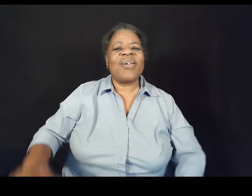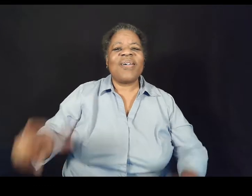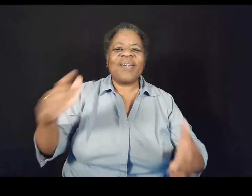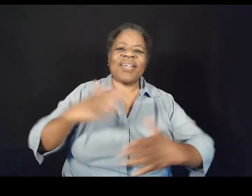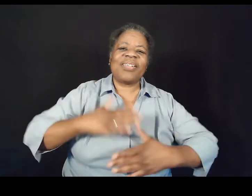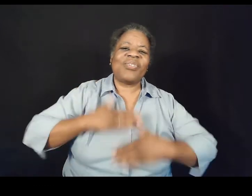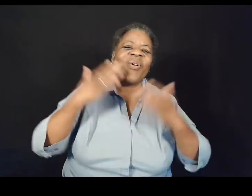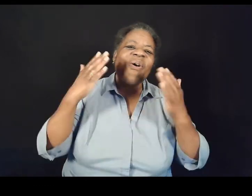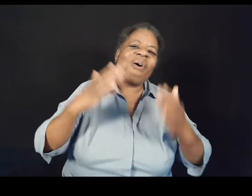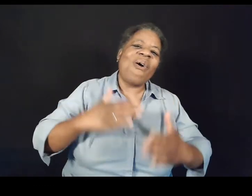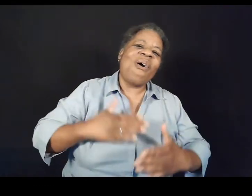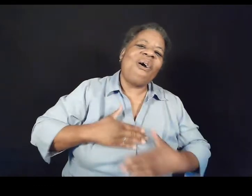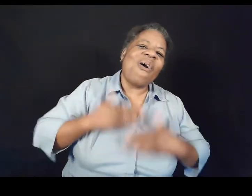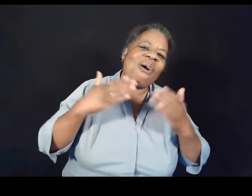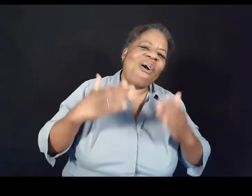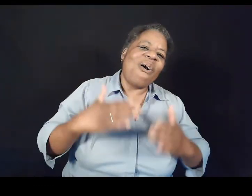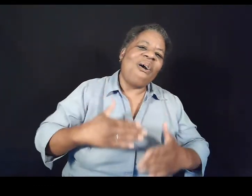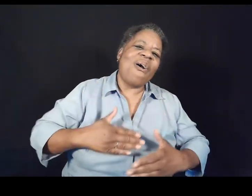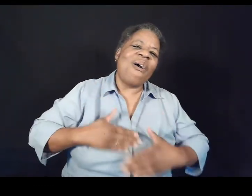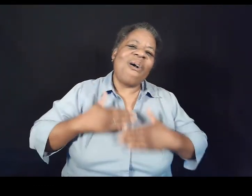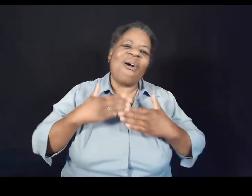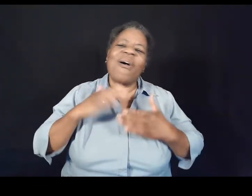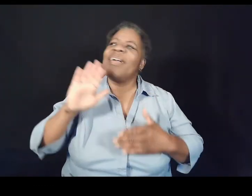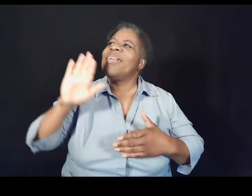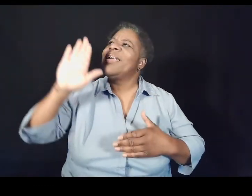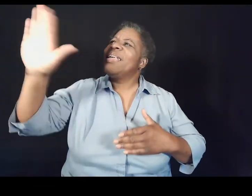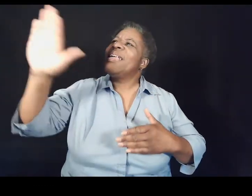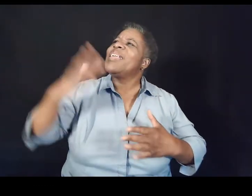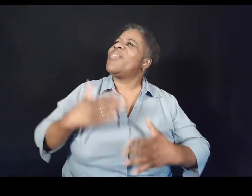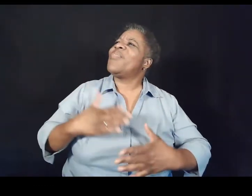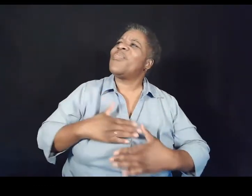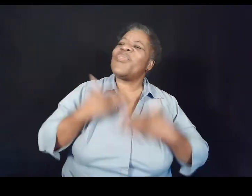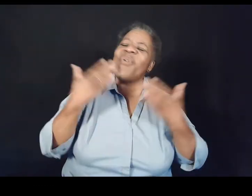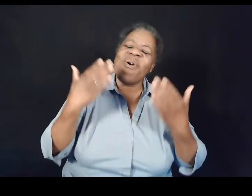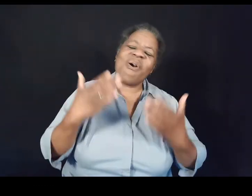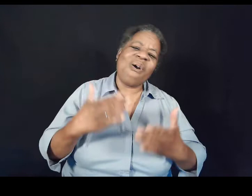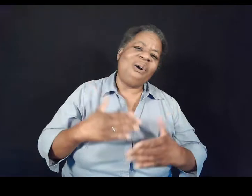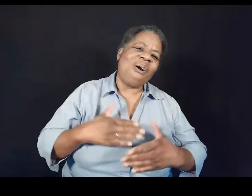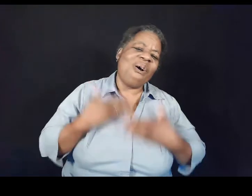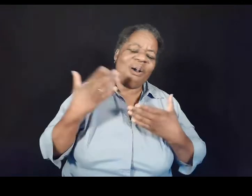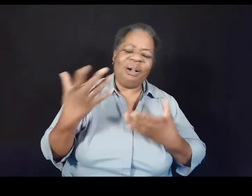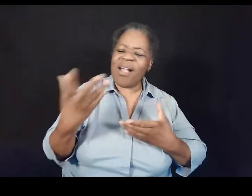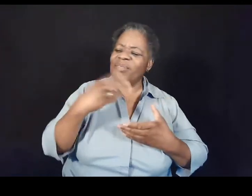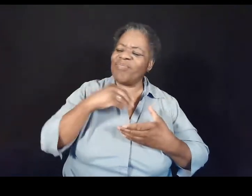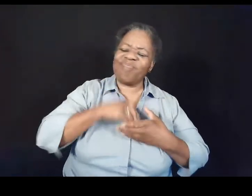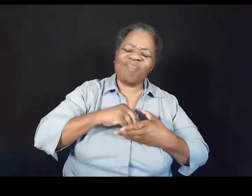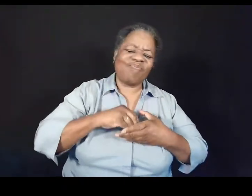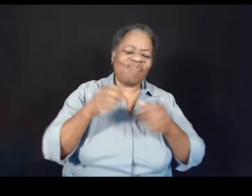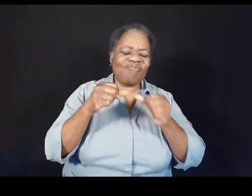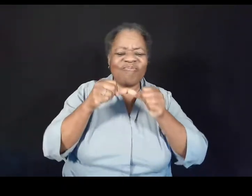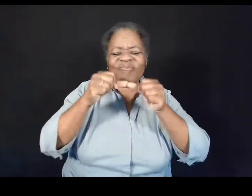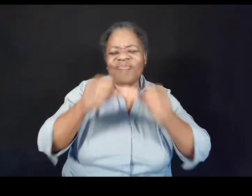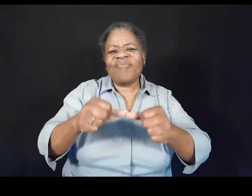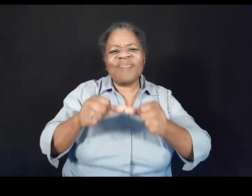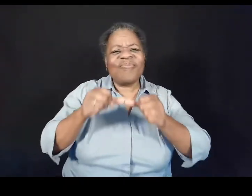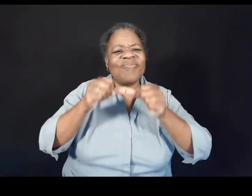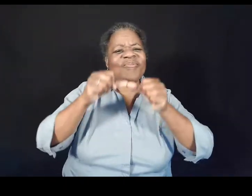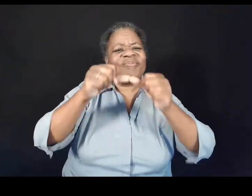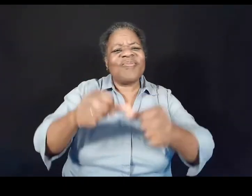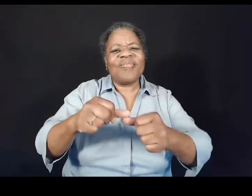joy. This is the joy of the Lord. The joy, one more time. The